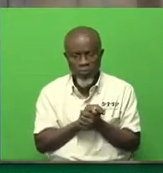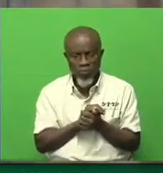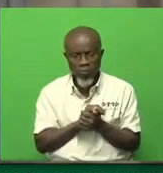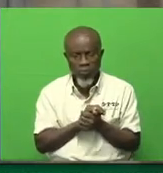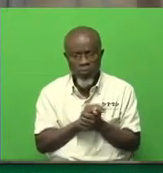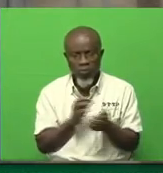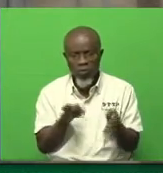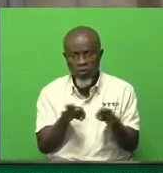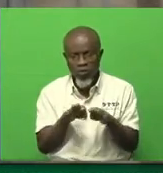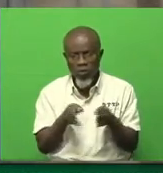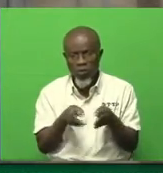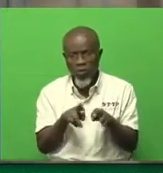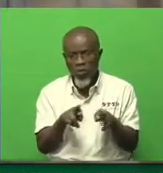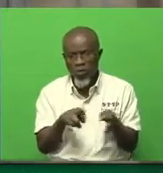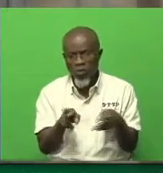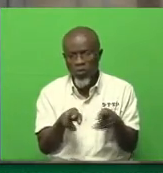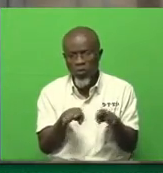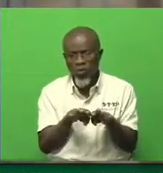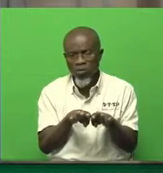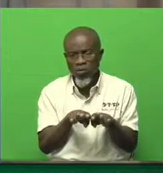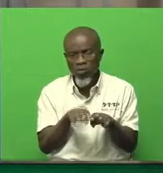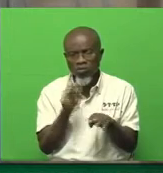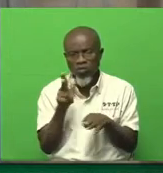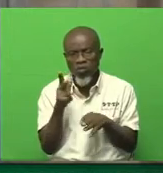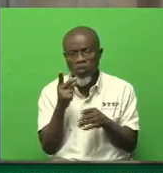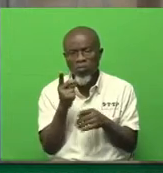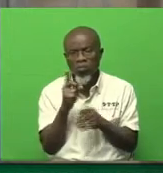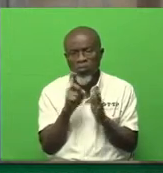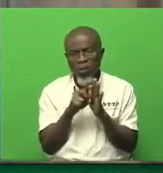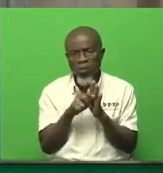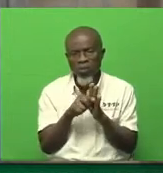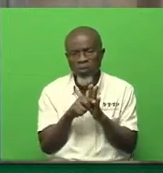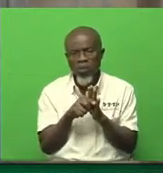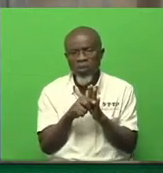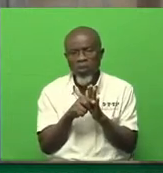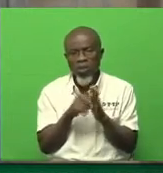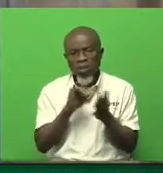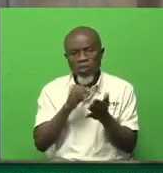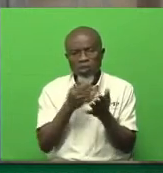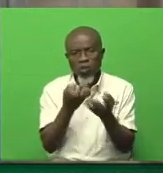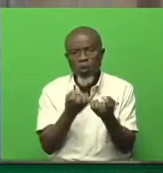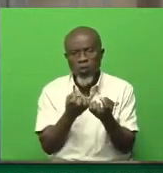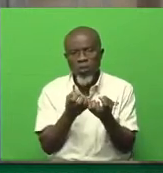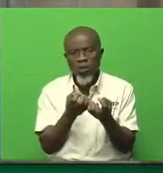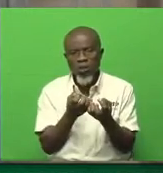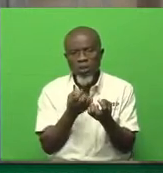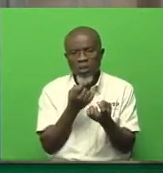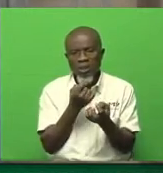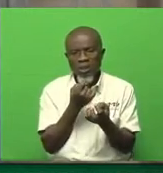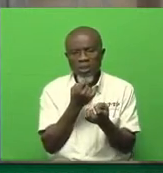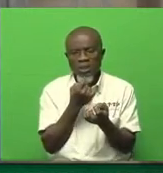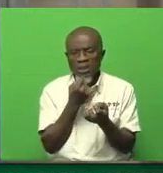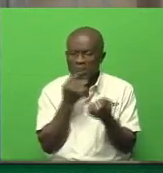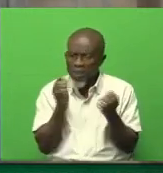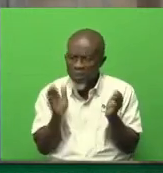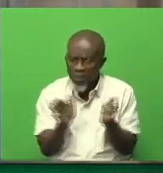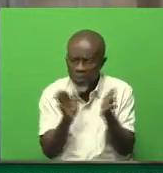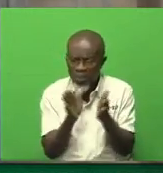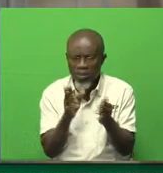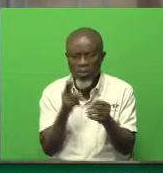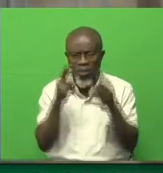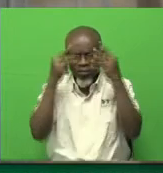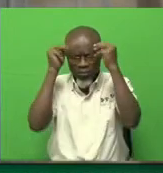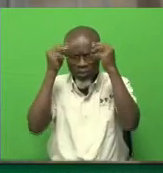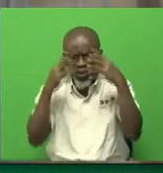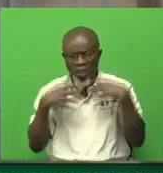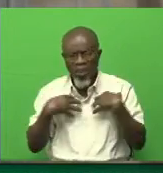speaker now just about three minutes thank you and in closing I would um I would appeal to the minister of Health